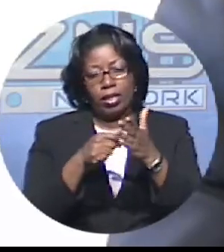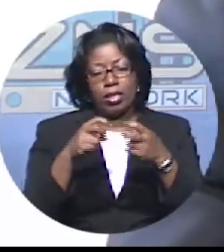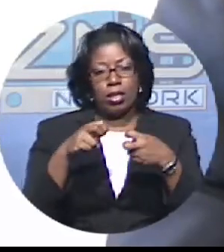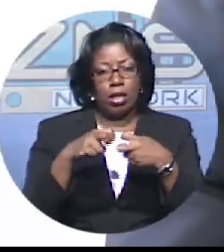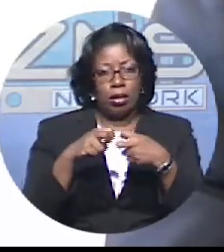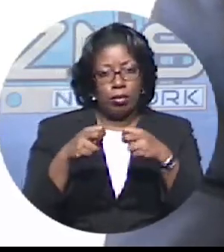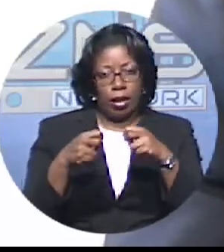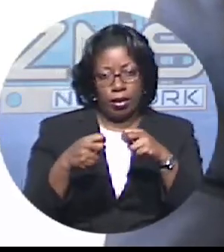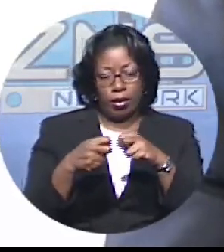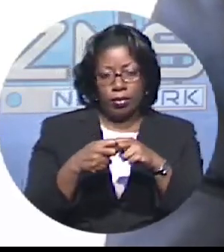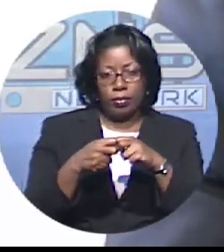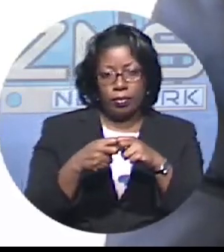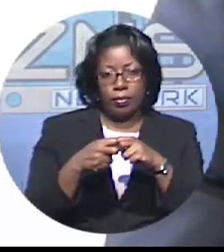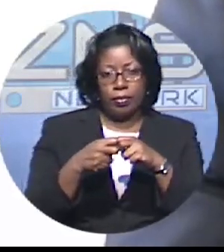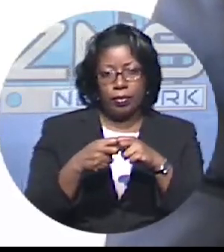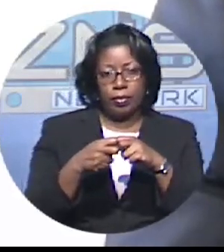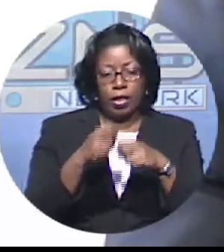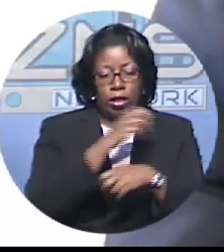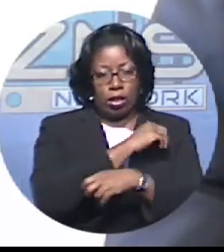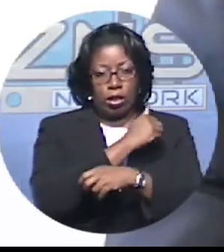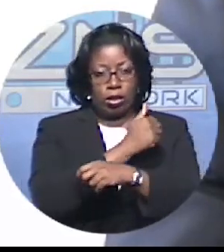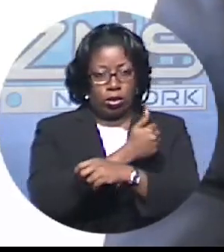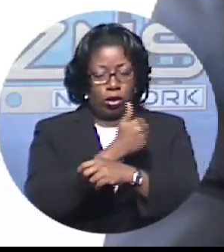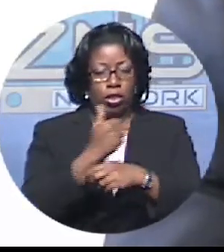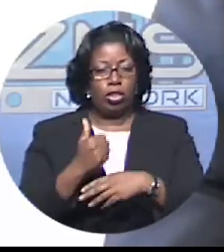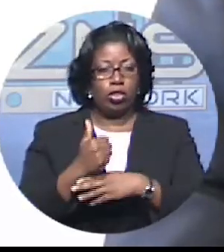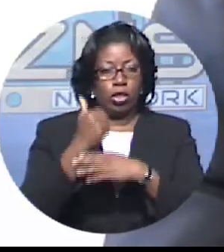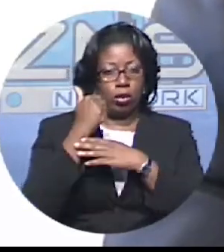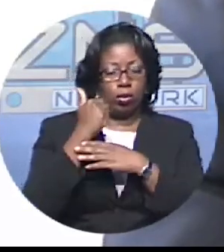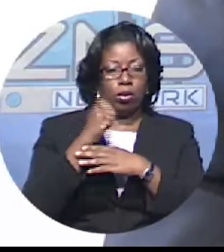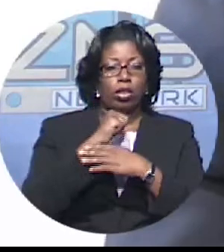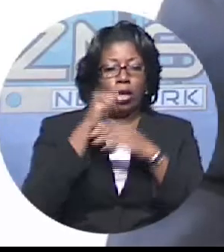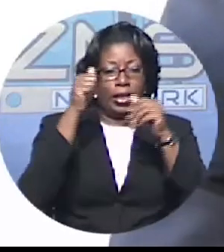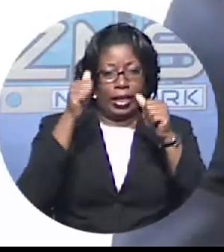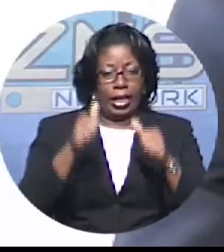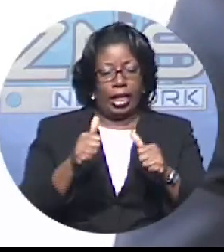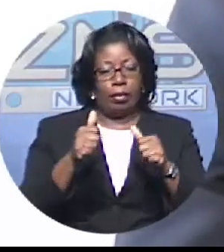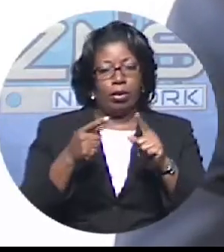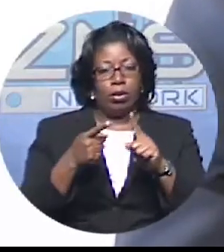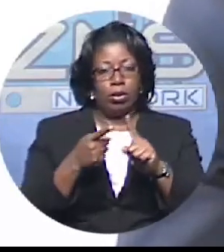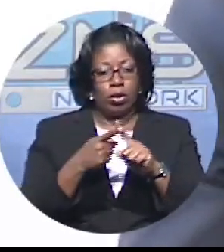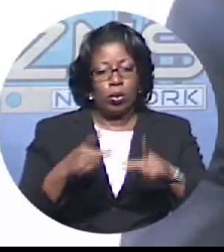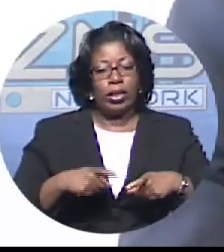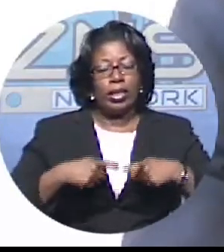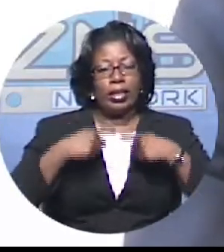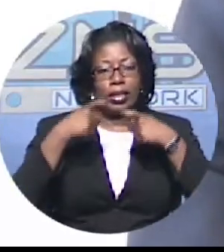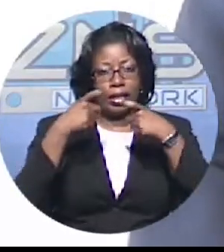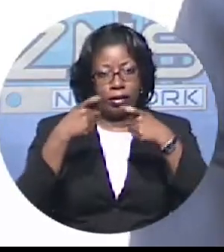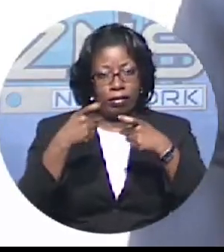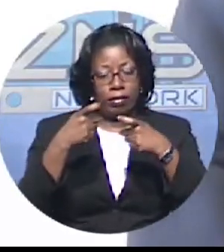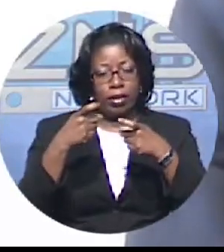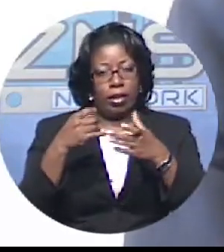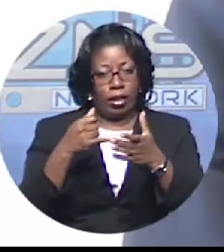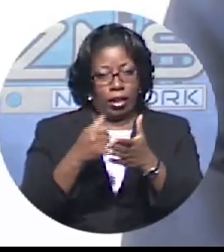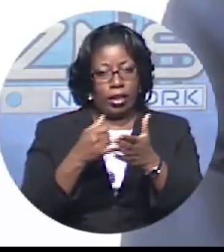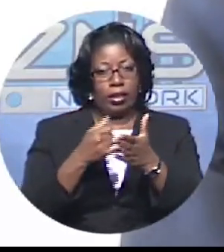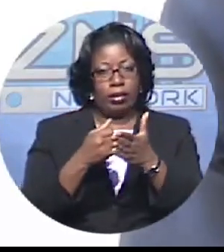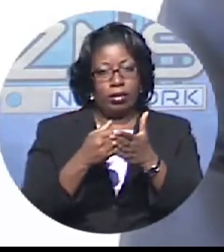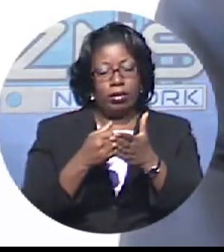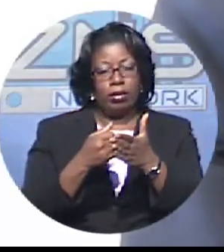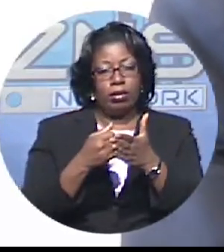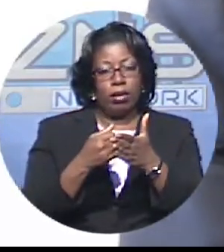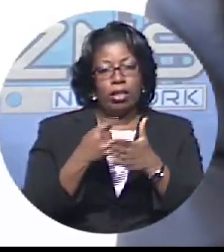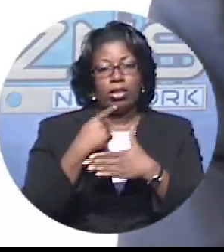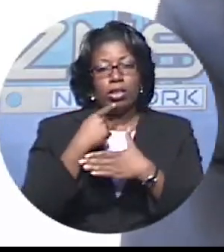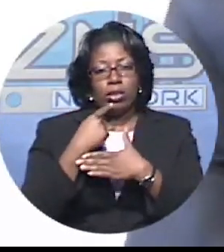matter. The Attorney General was not either able or willing to give that undertaking, and she quite frankly